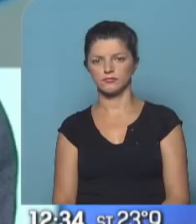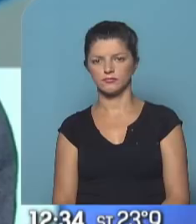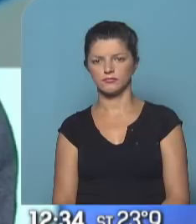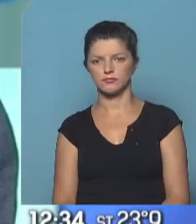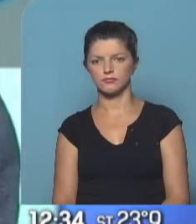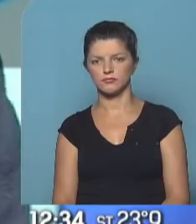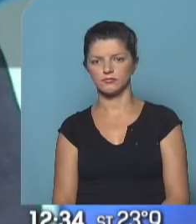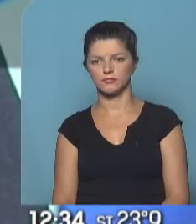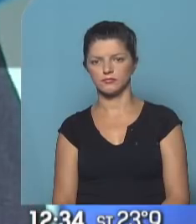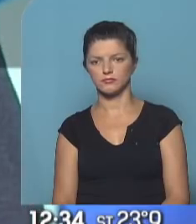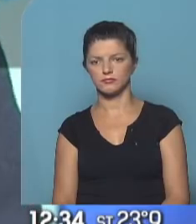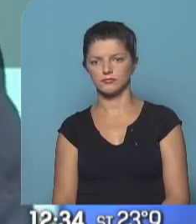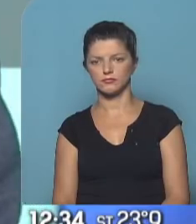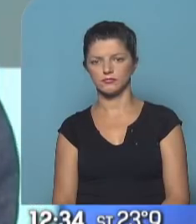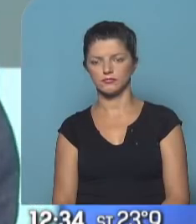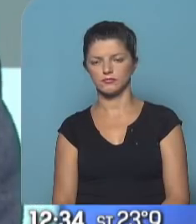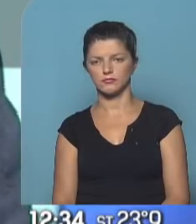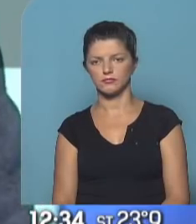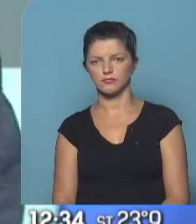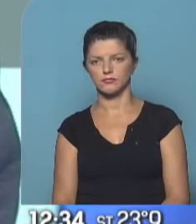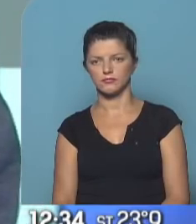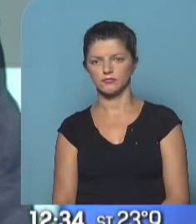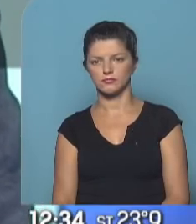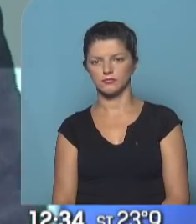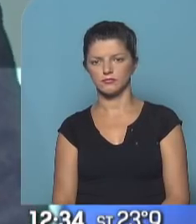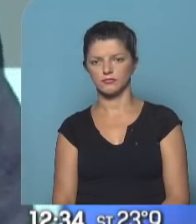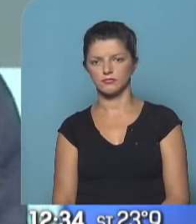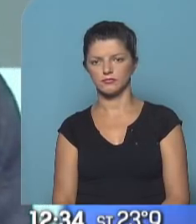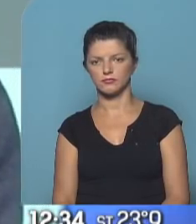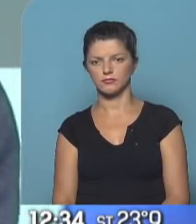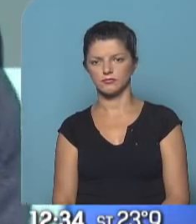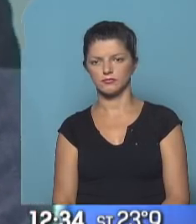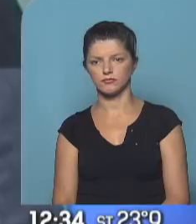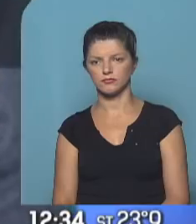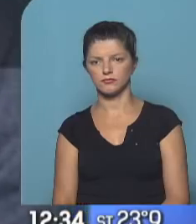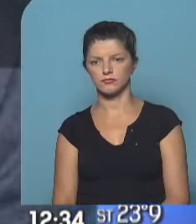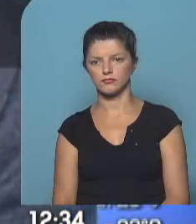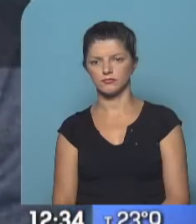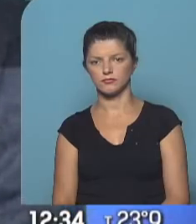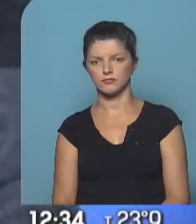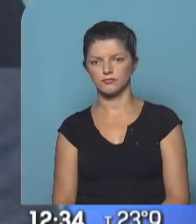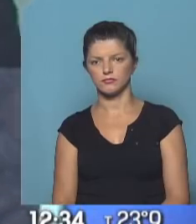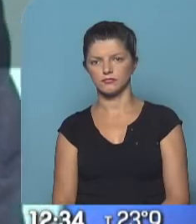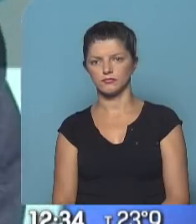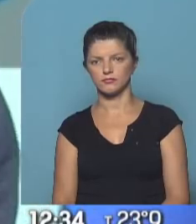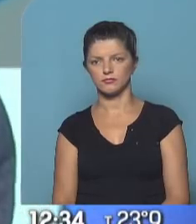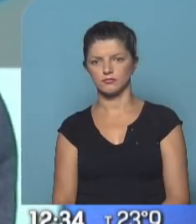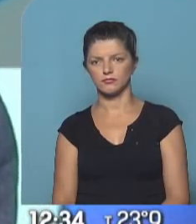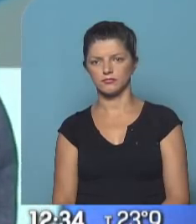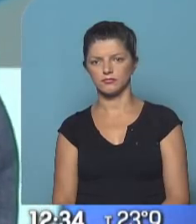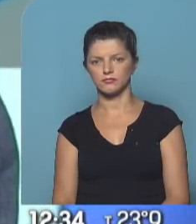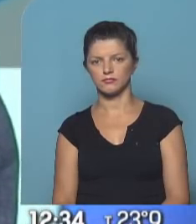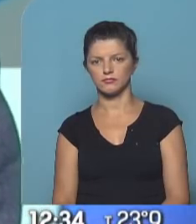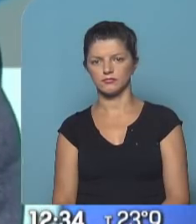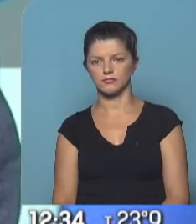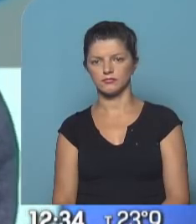as good a place to start as any. Did you talk to the president? What was I doing there if he didn't want me to be there? Well, let me